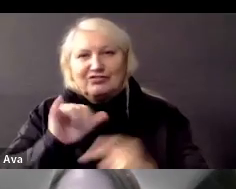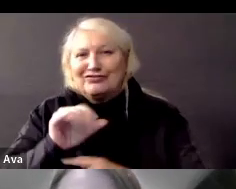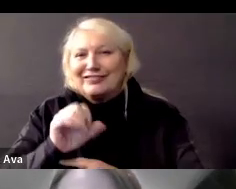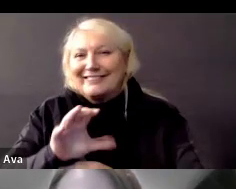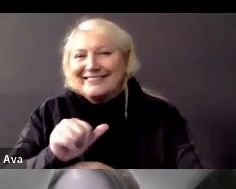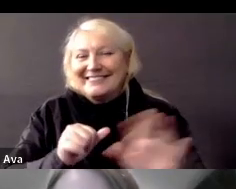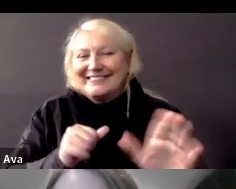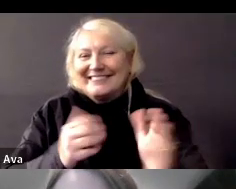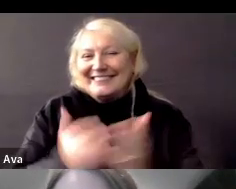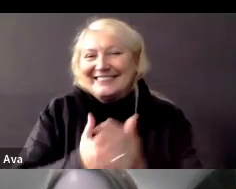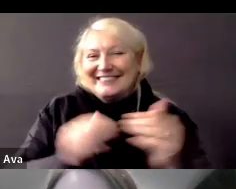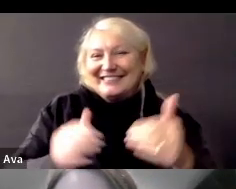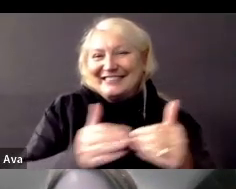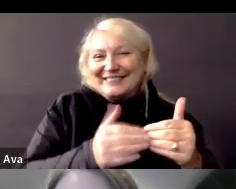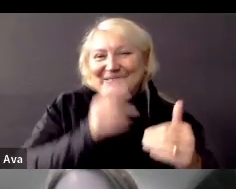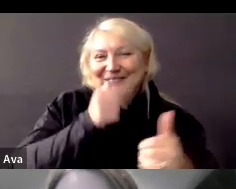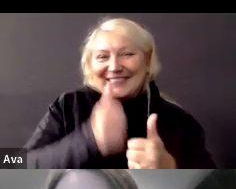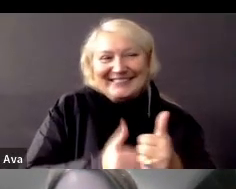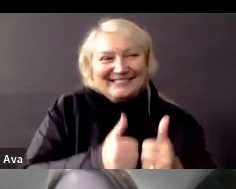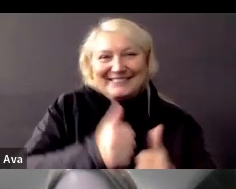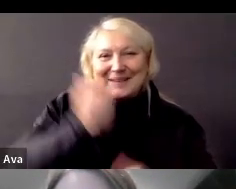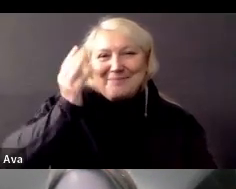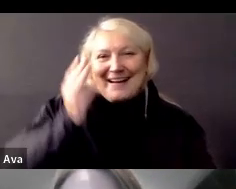our panelists, which